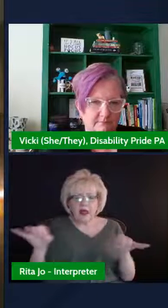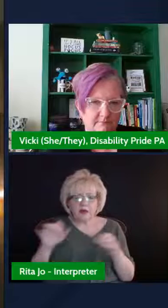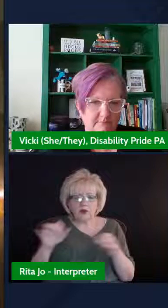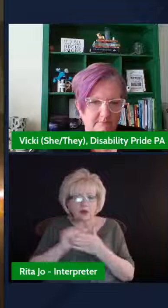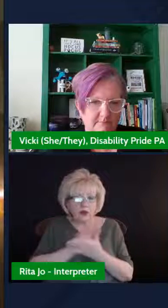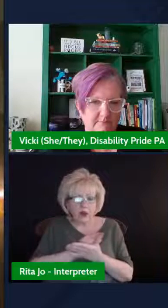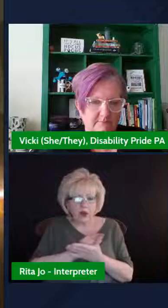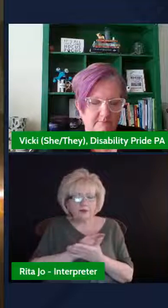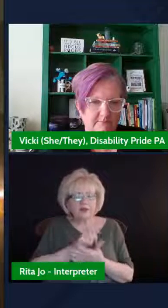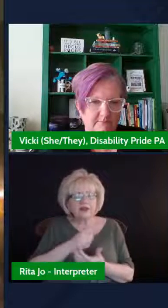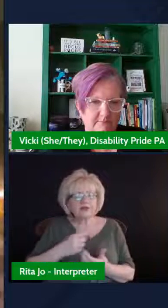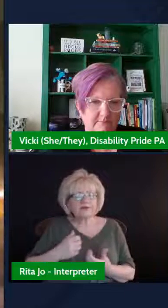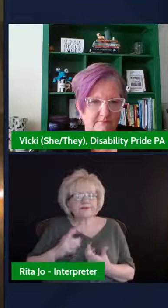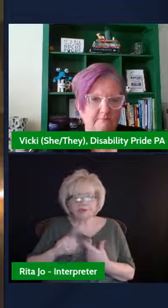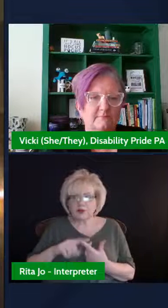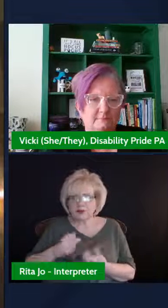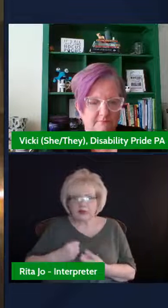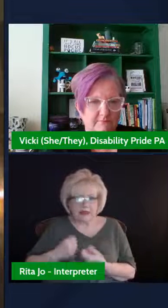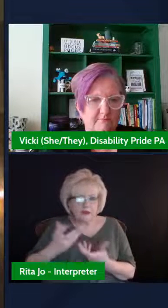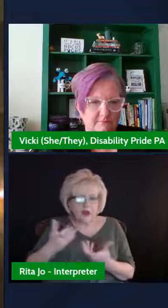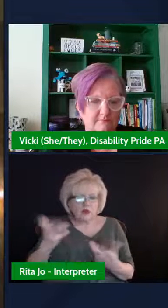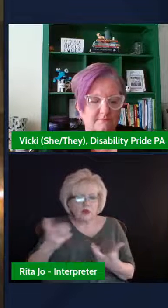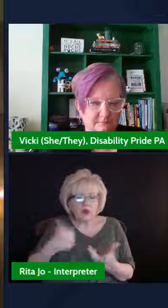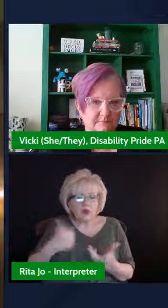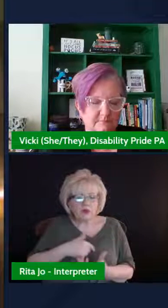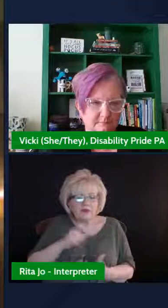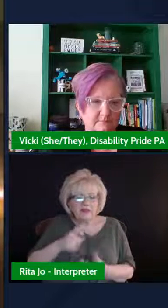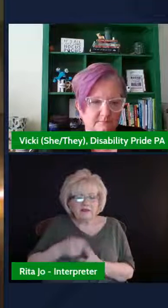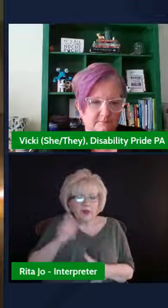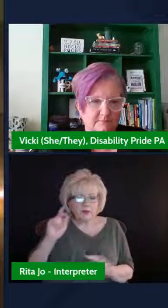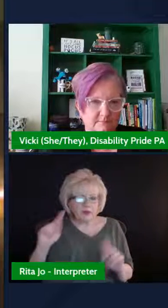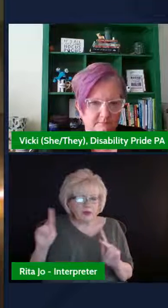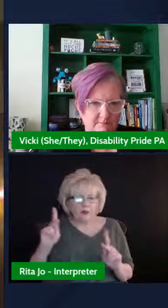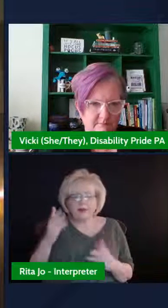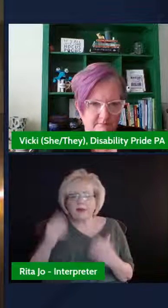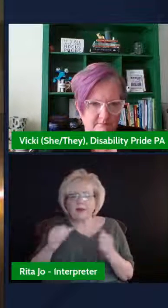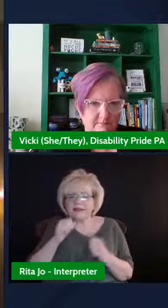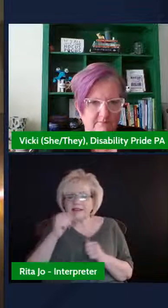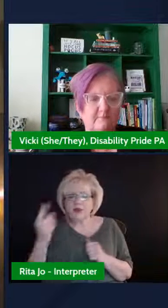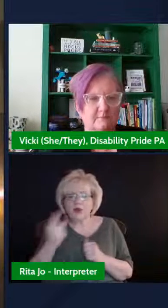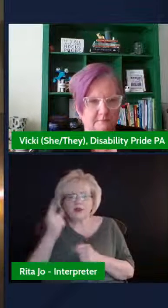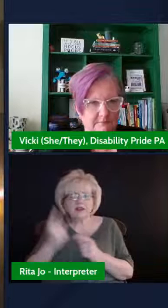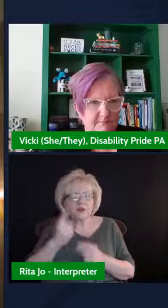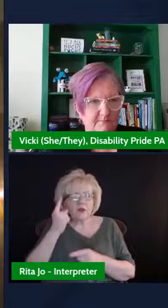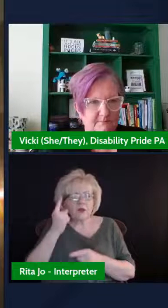express what we need from people, and that may not always be the right fit.